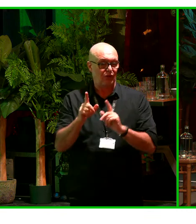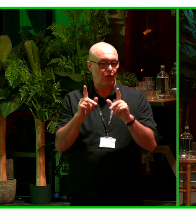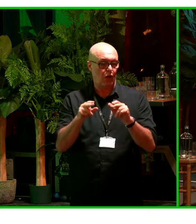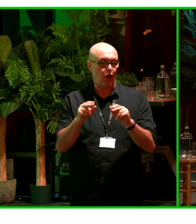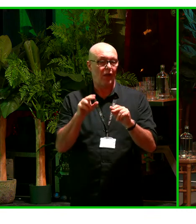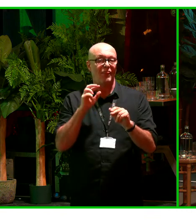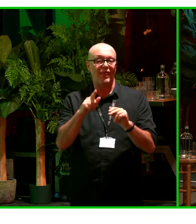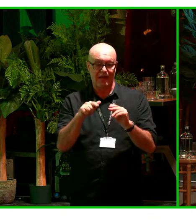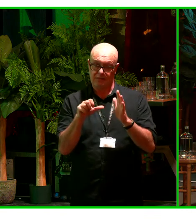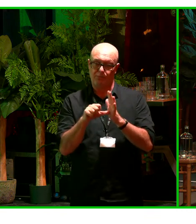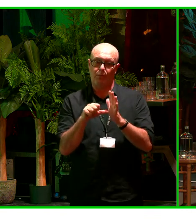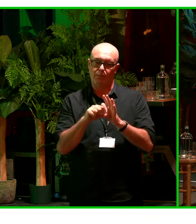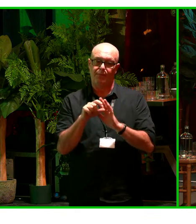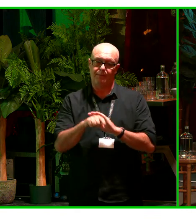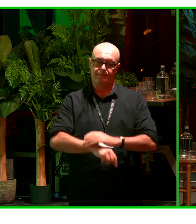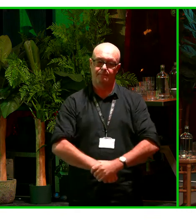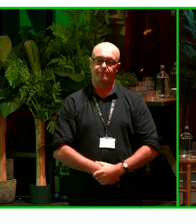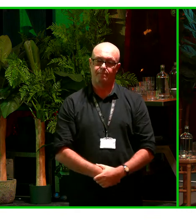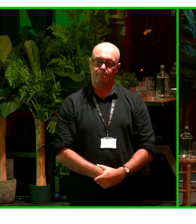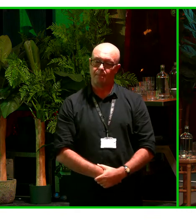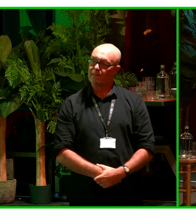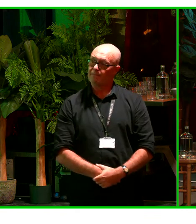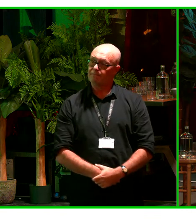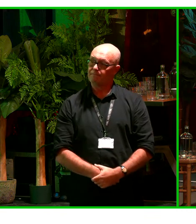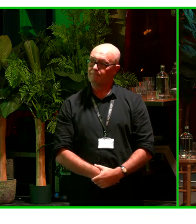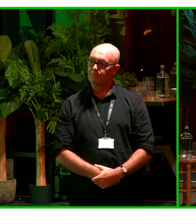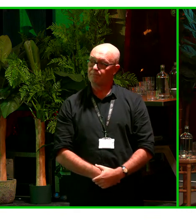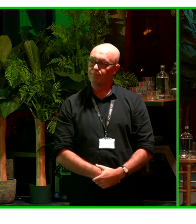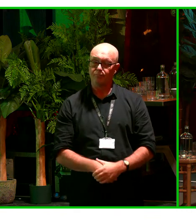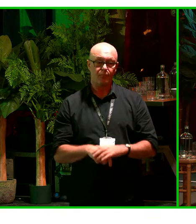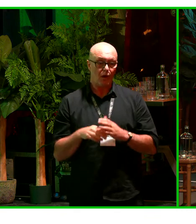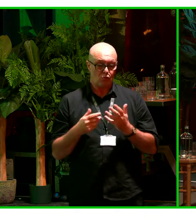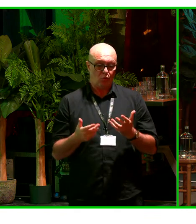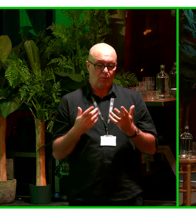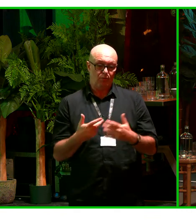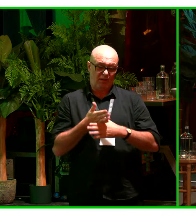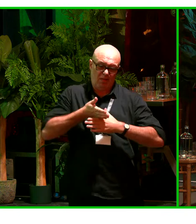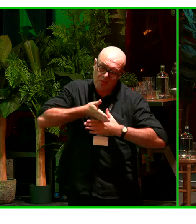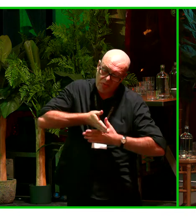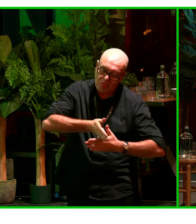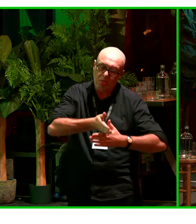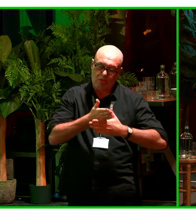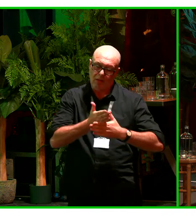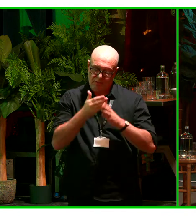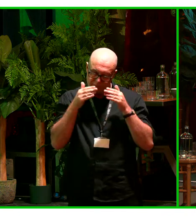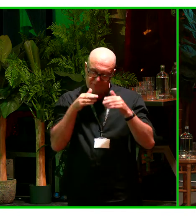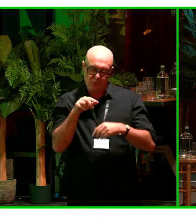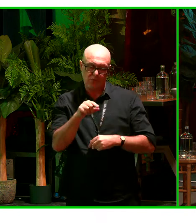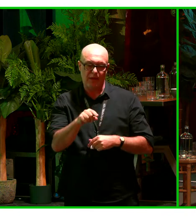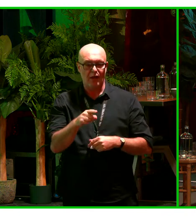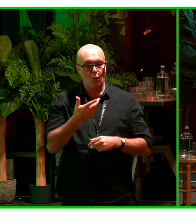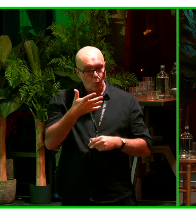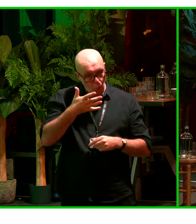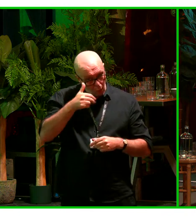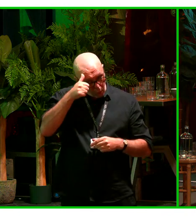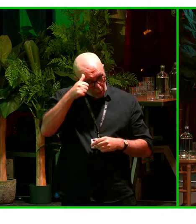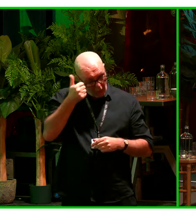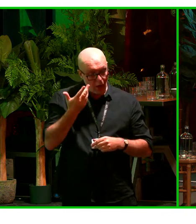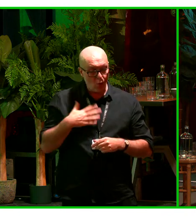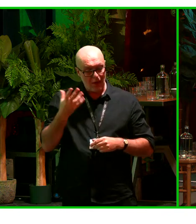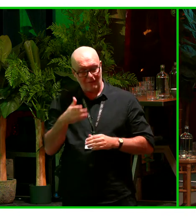the lights are no longer kept on. So we're really busy working on that, and we know we need to invest in our network.